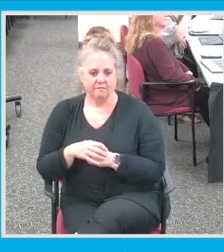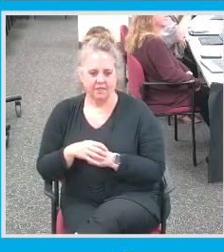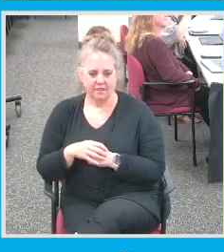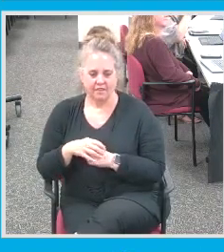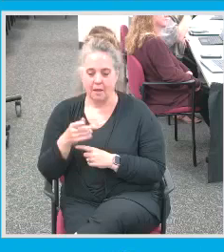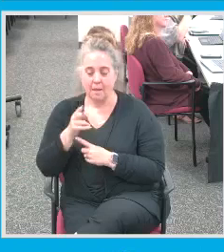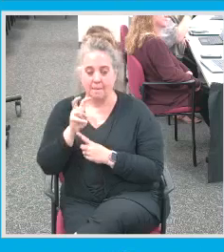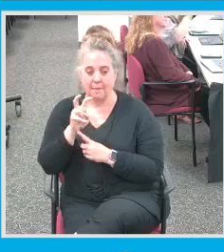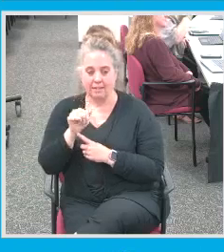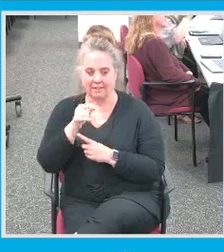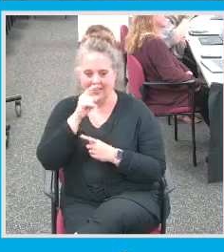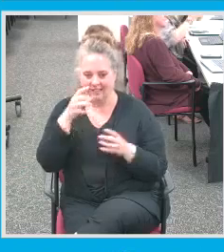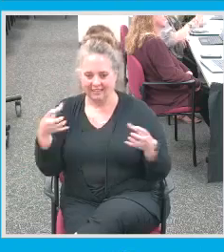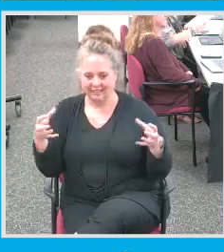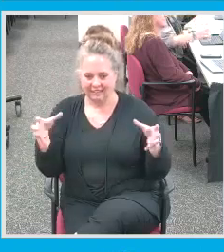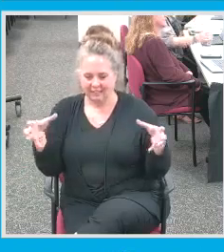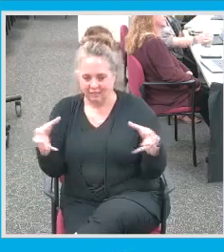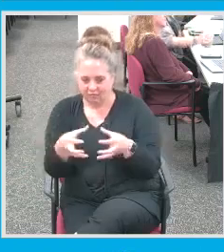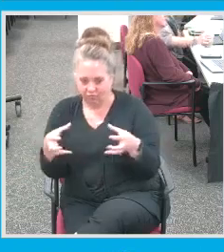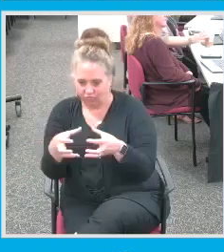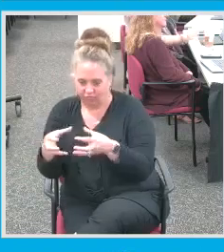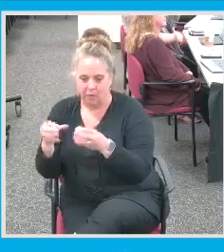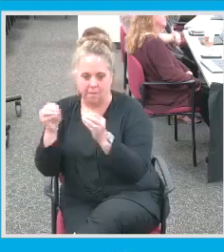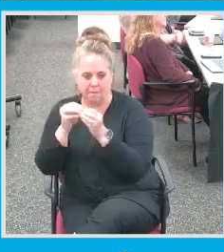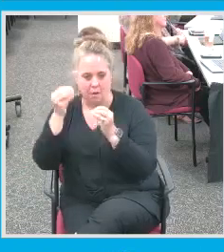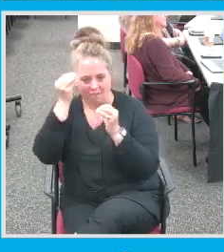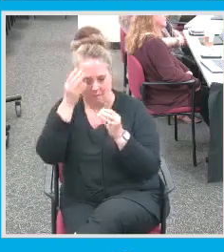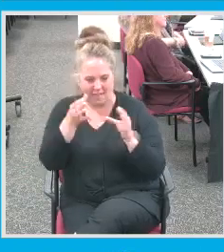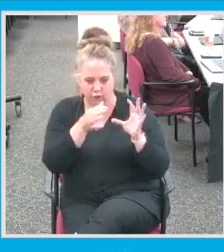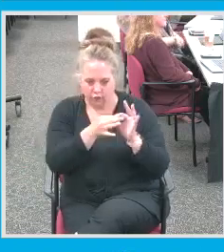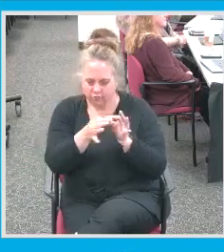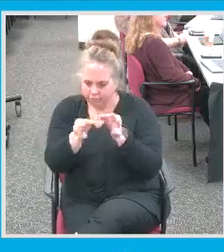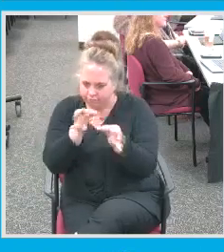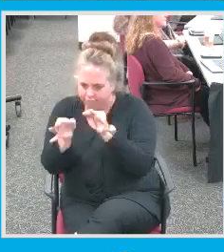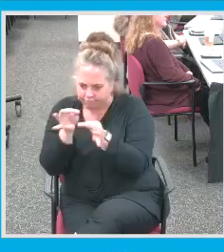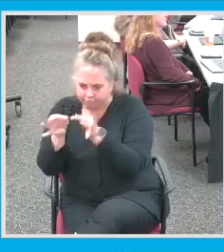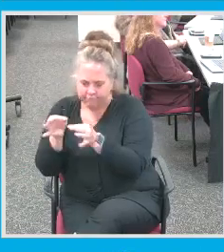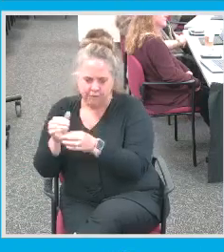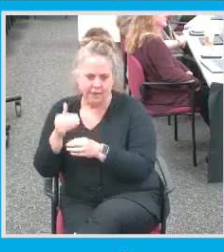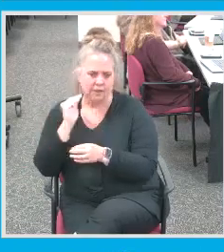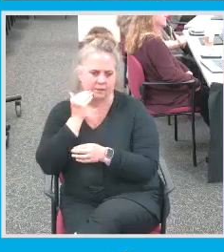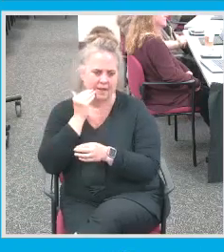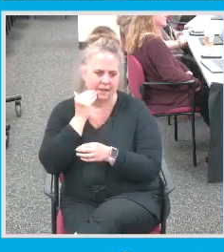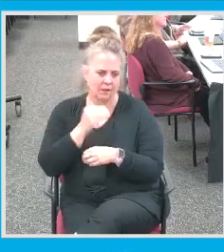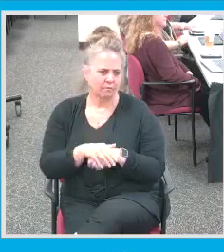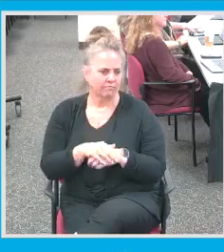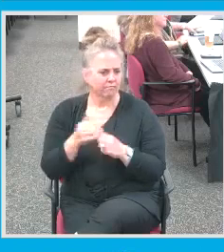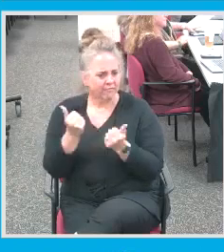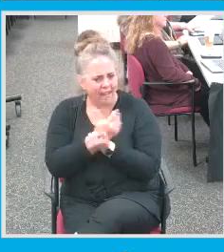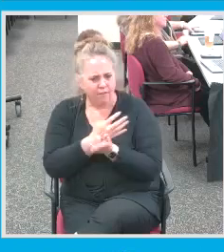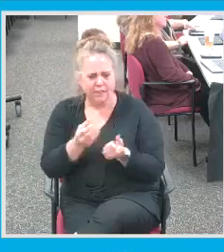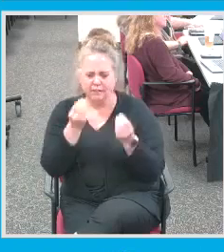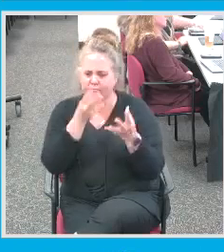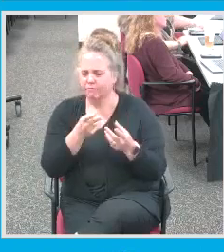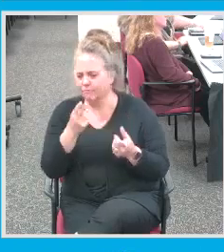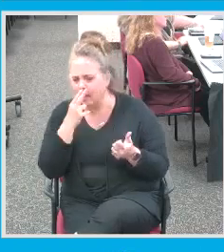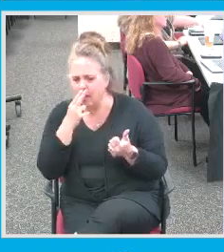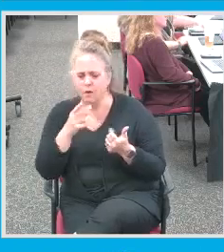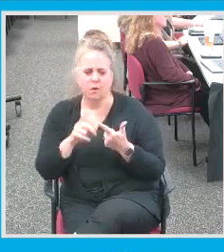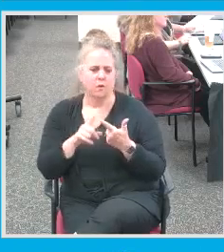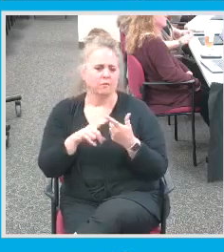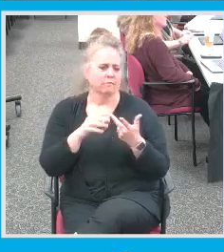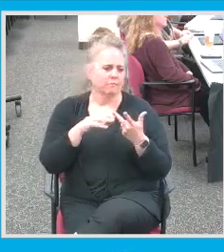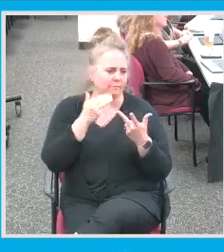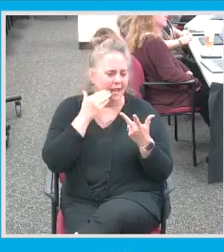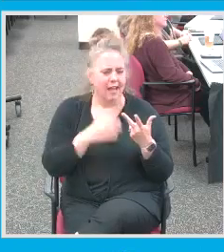more information about tobacco and how, it's for everything, like smoking and everything like that. And it's basically to give